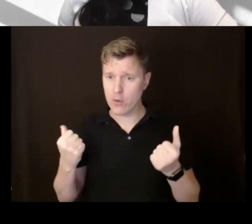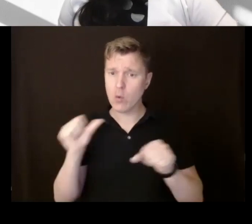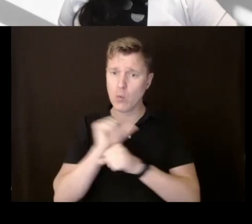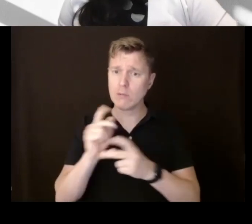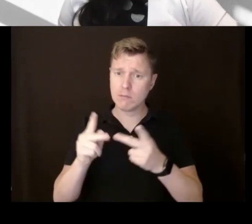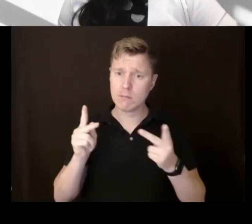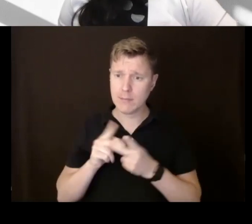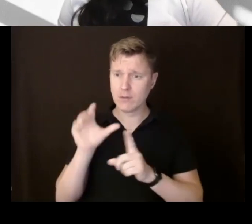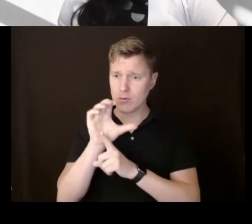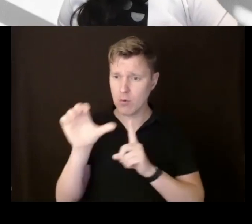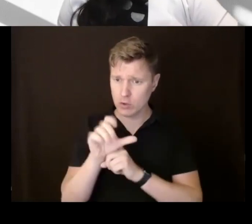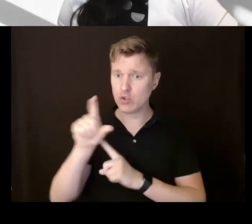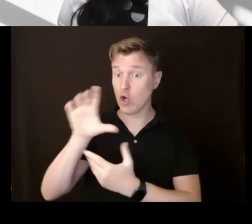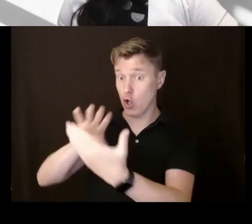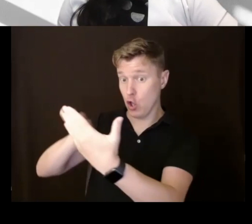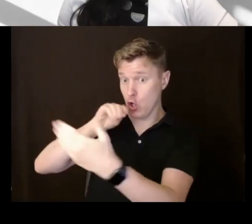learn about their culture.